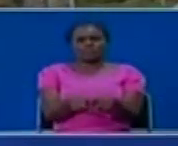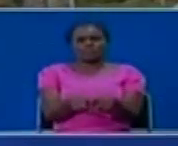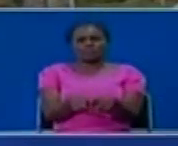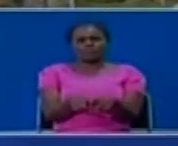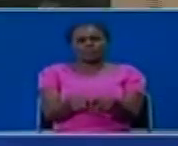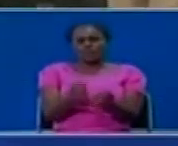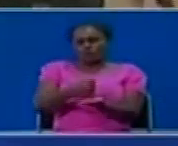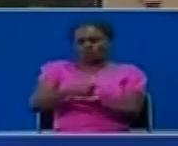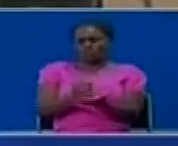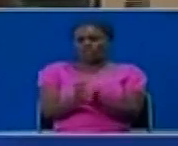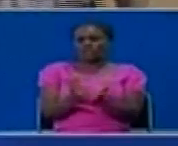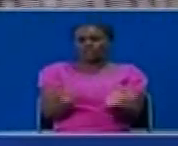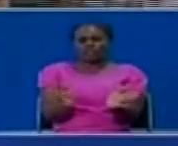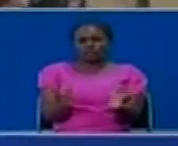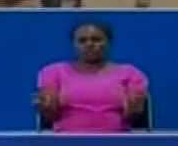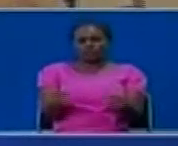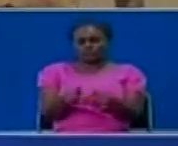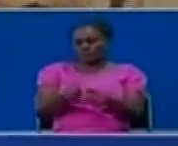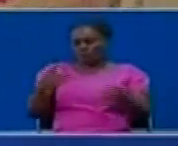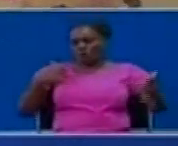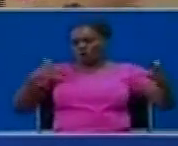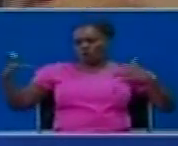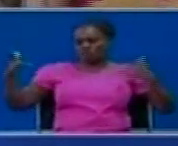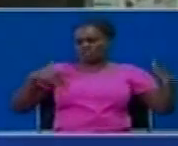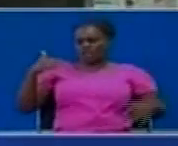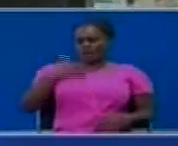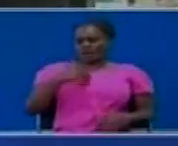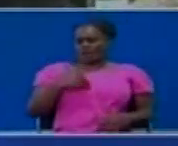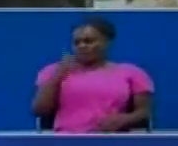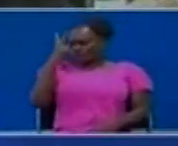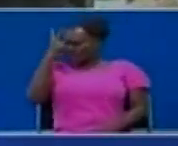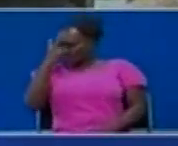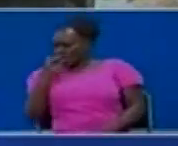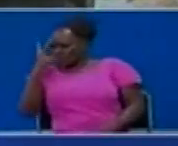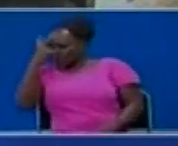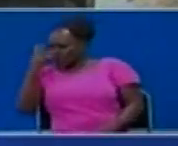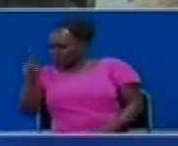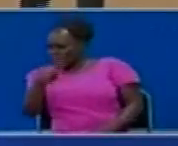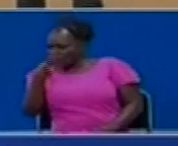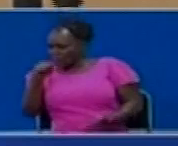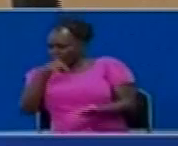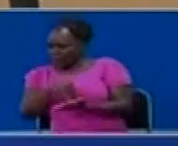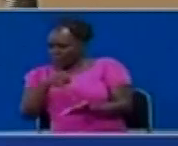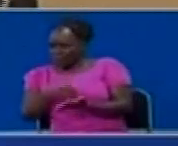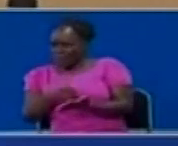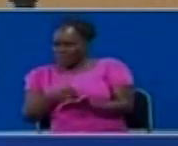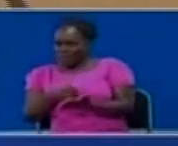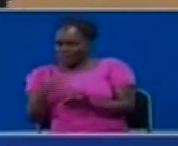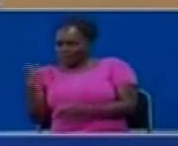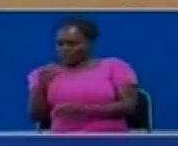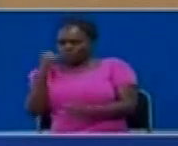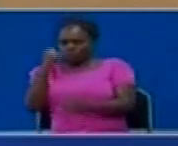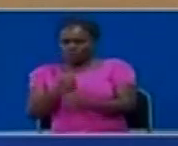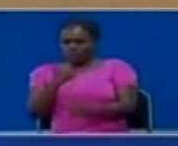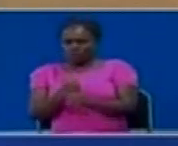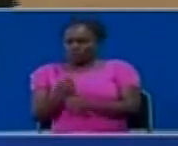The Auditor General also raised concerns about the suspected irregular engagement of casual workers to a tune